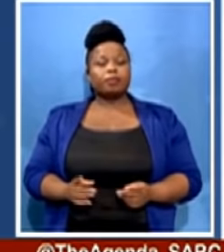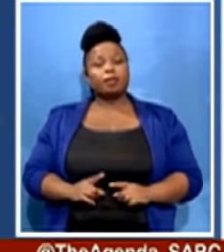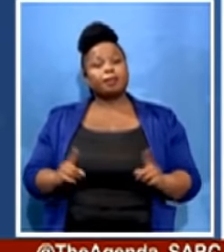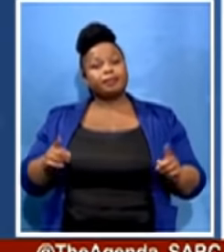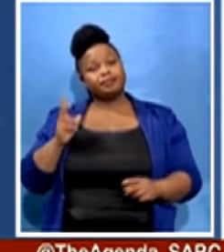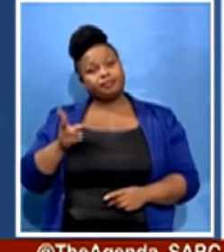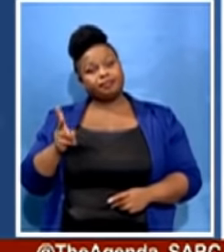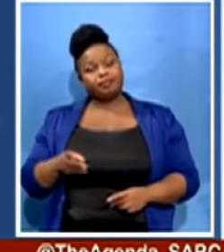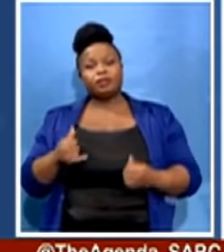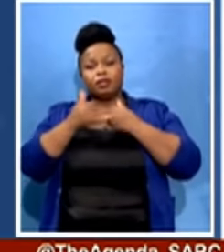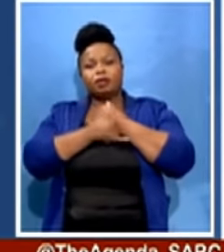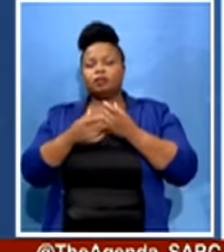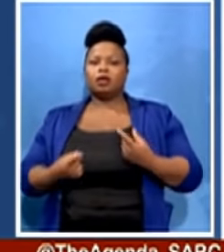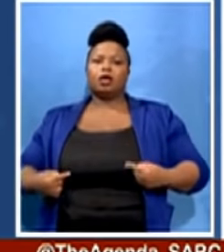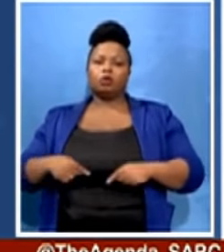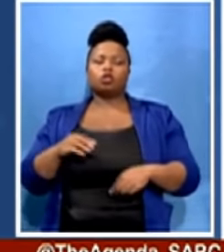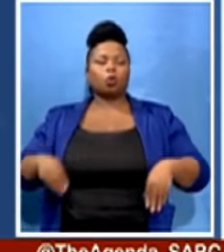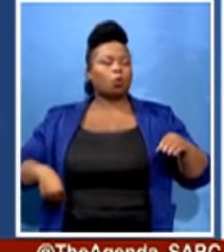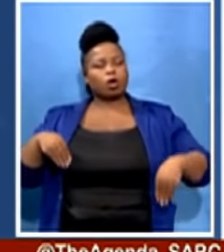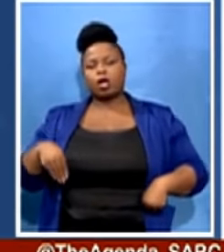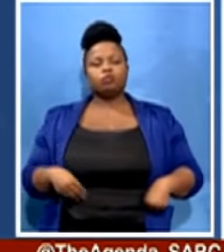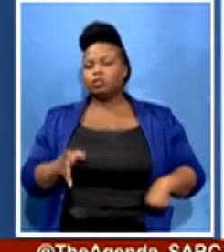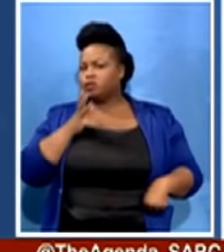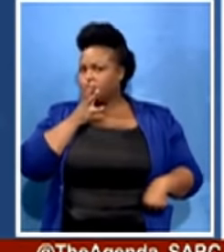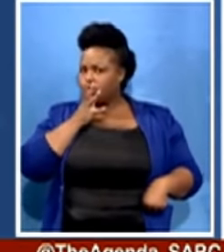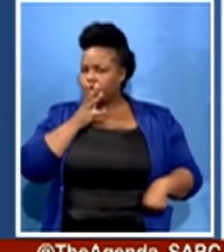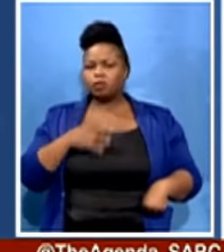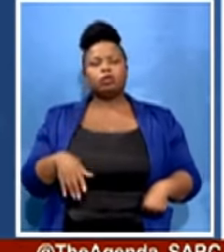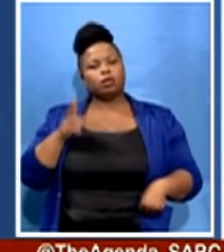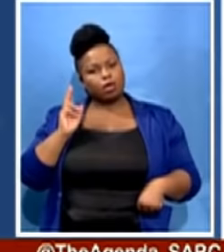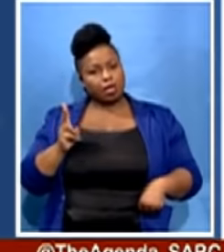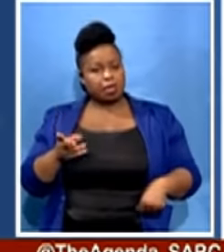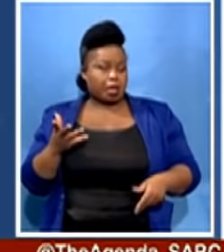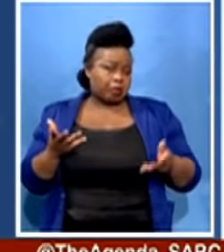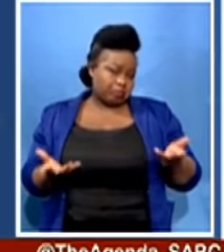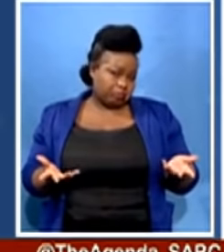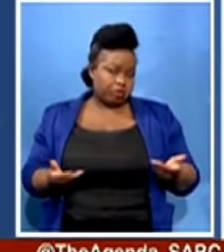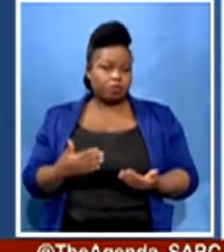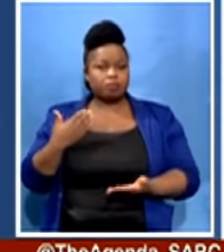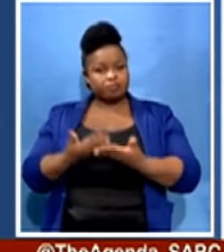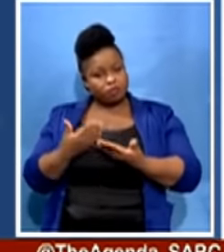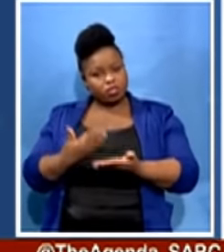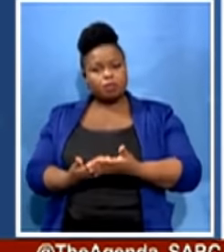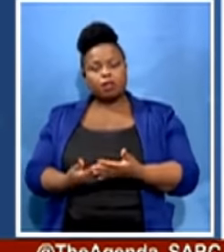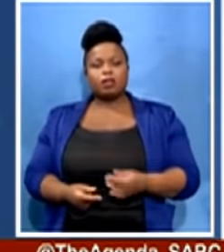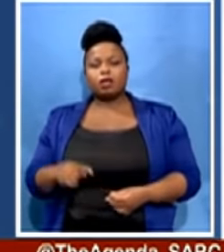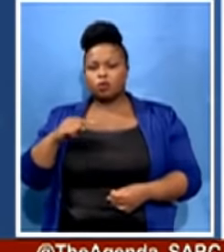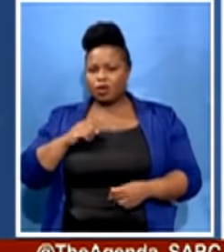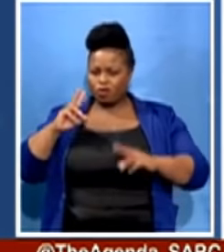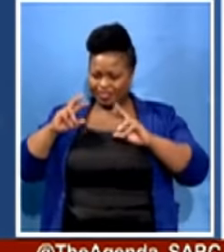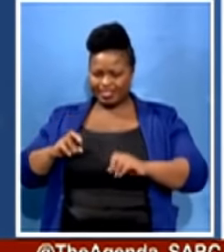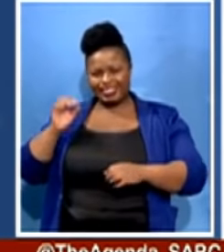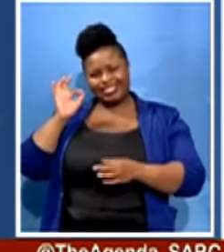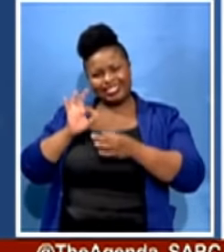corruption-ridden. And so for that reason also, we leave no stone unturned when we deal with matters like this. So this is,